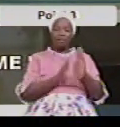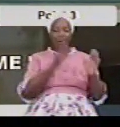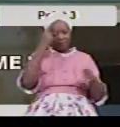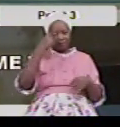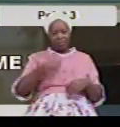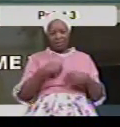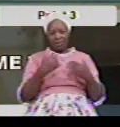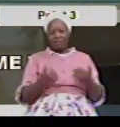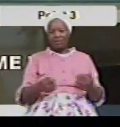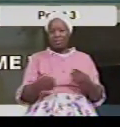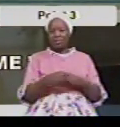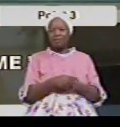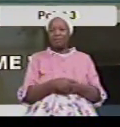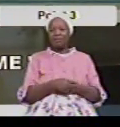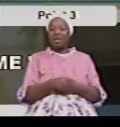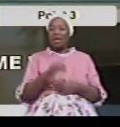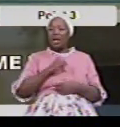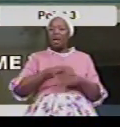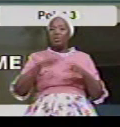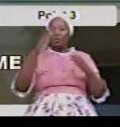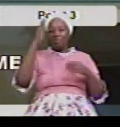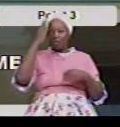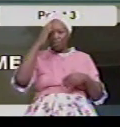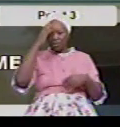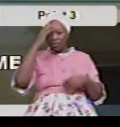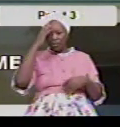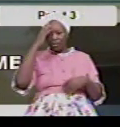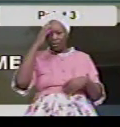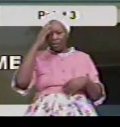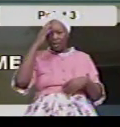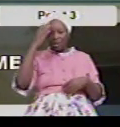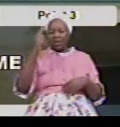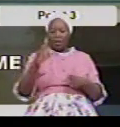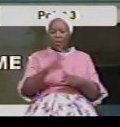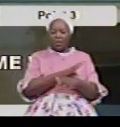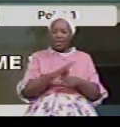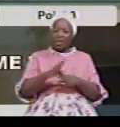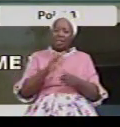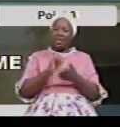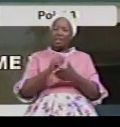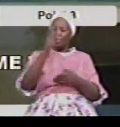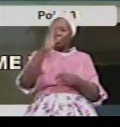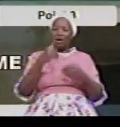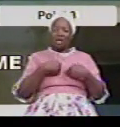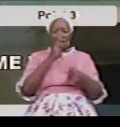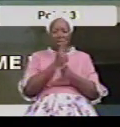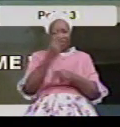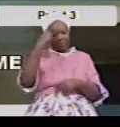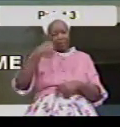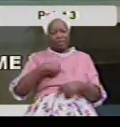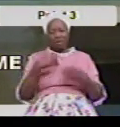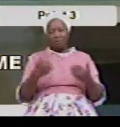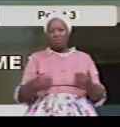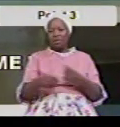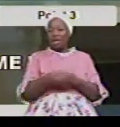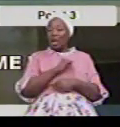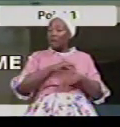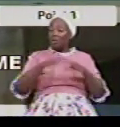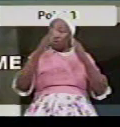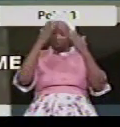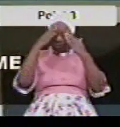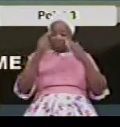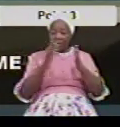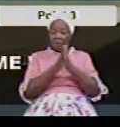today. I don't know the business he has reserved for me today. I don't know the prayer